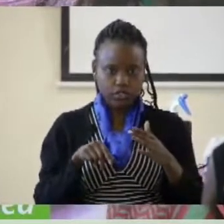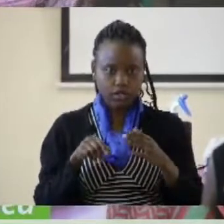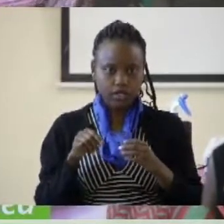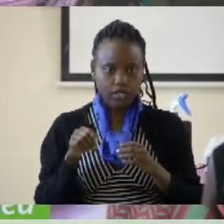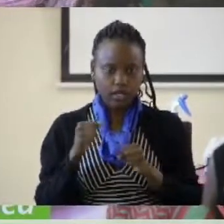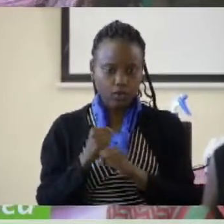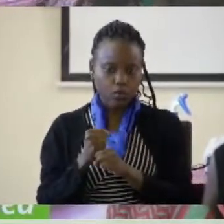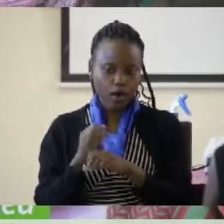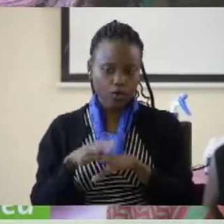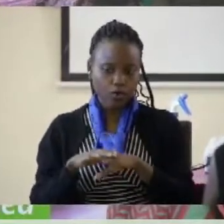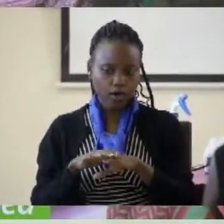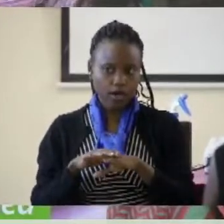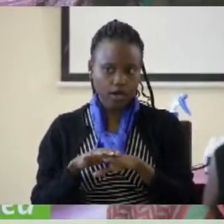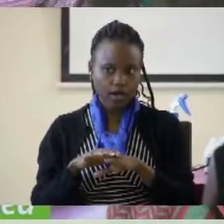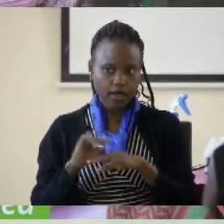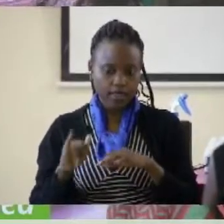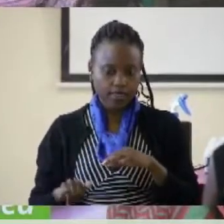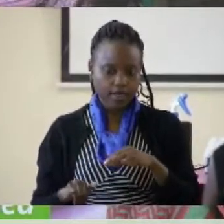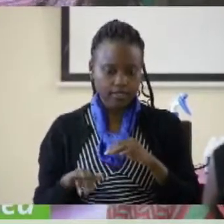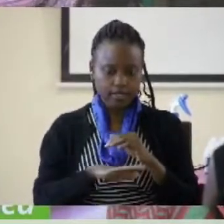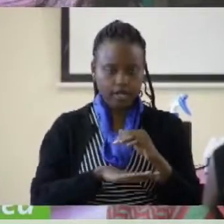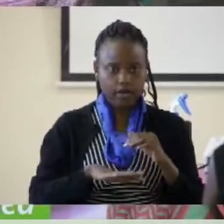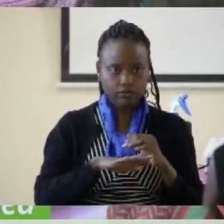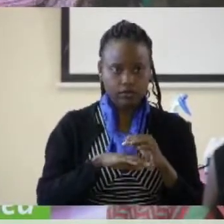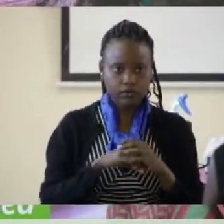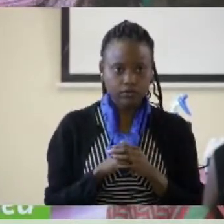level. And